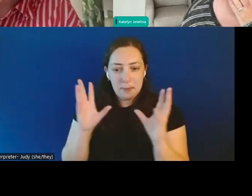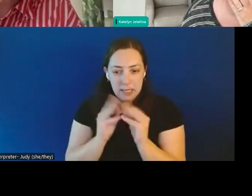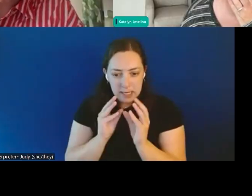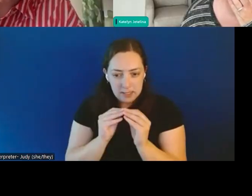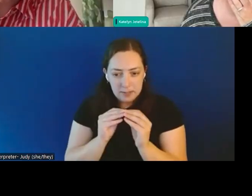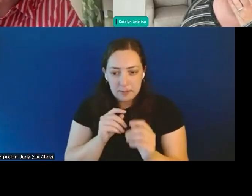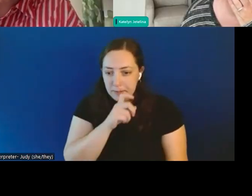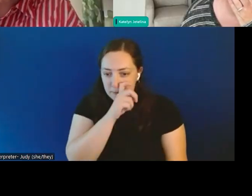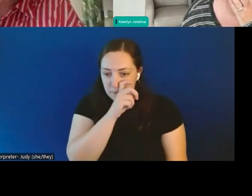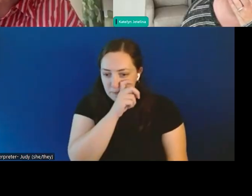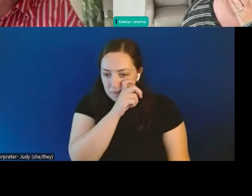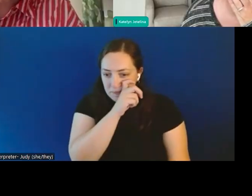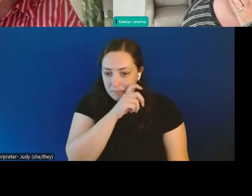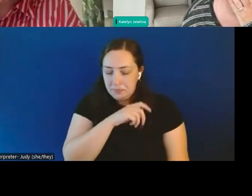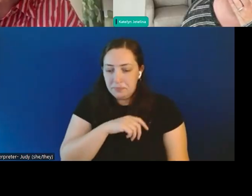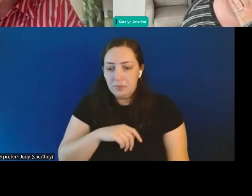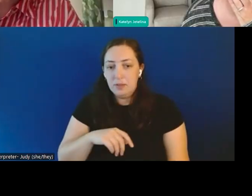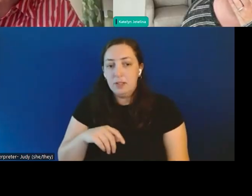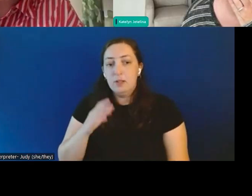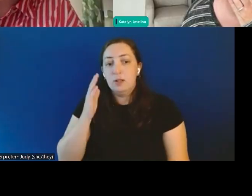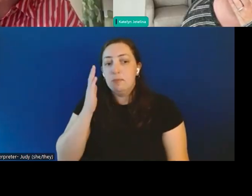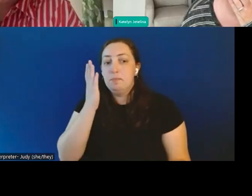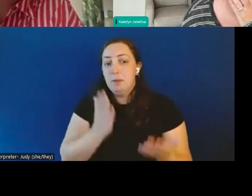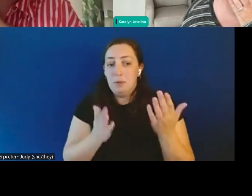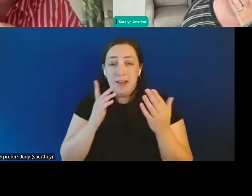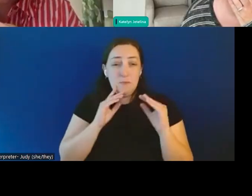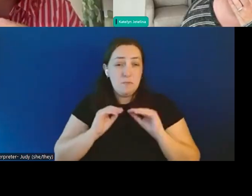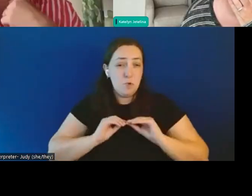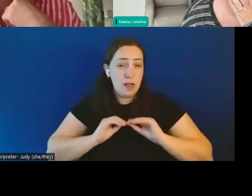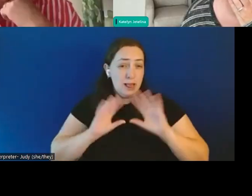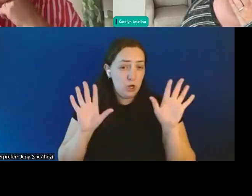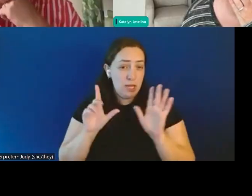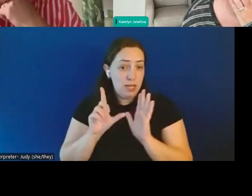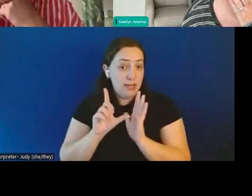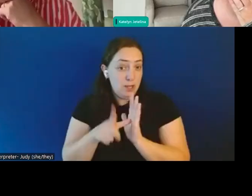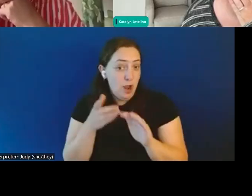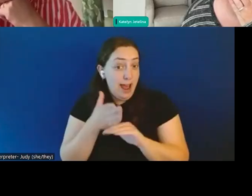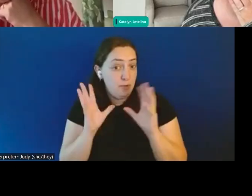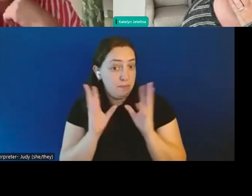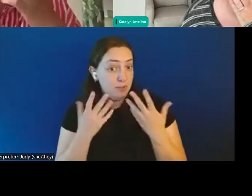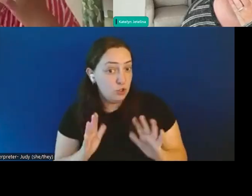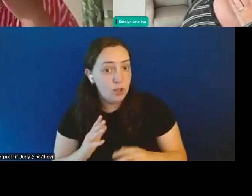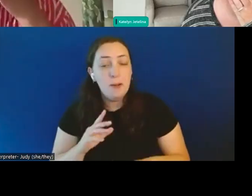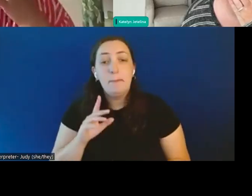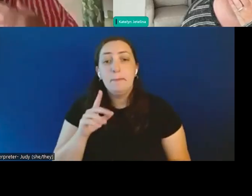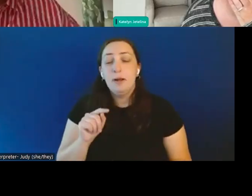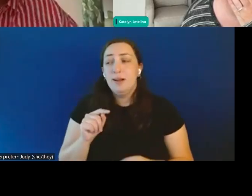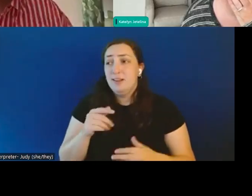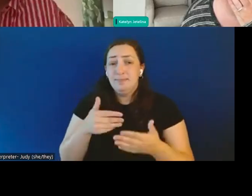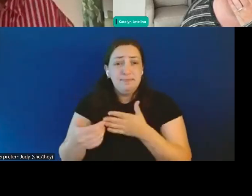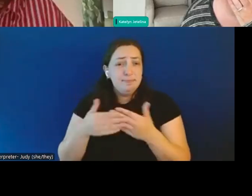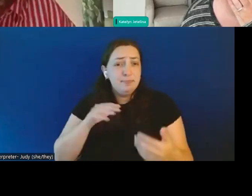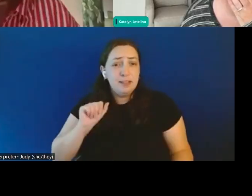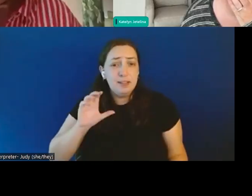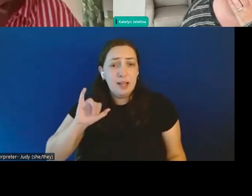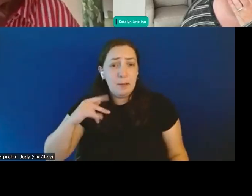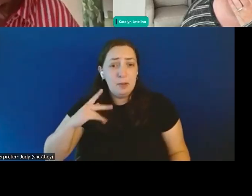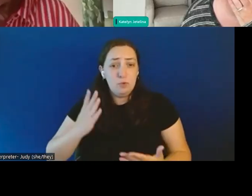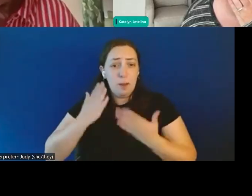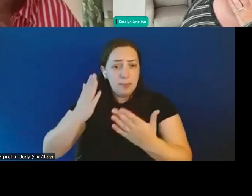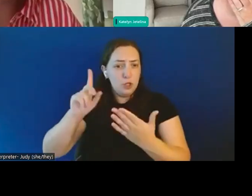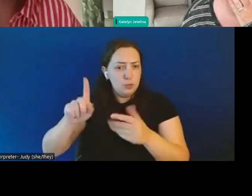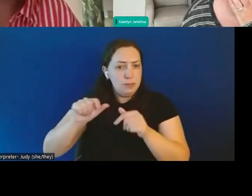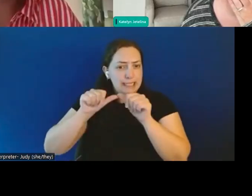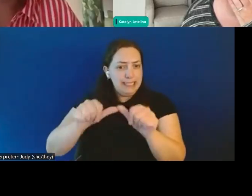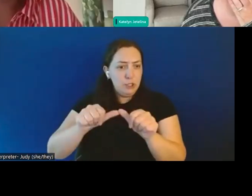be some additional clarity after that meeting. But even then, ACIP recommendations should be